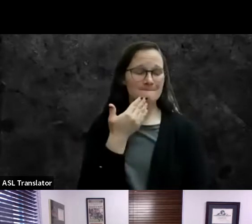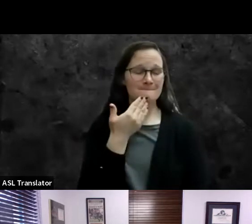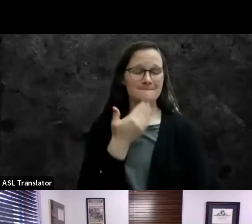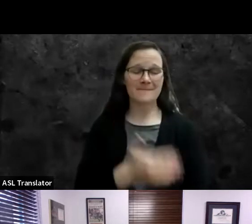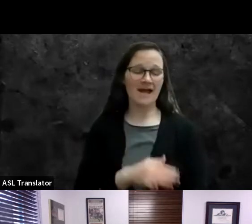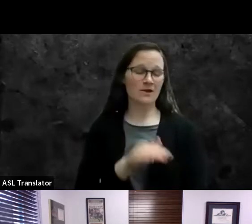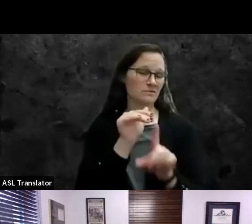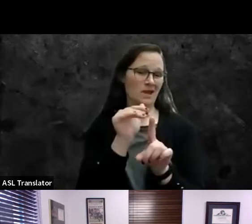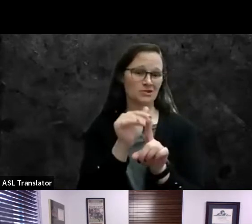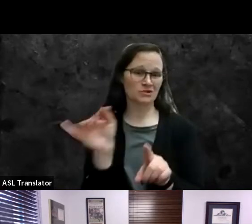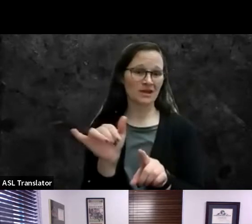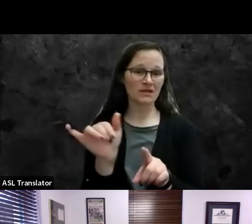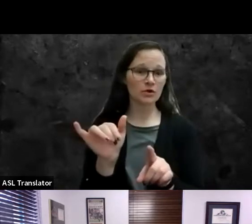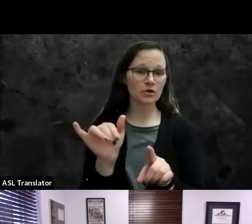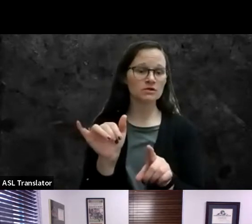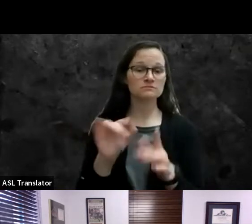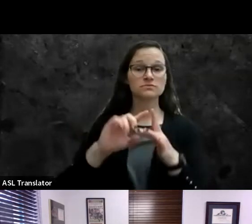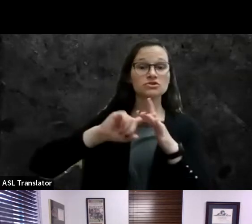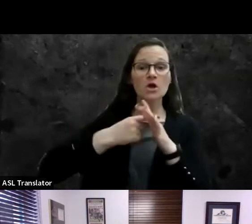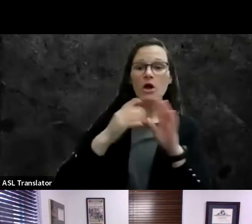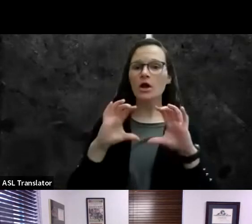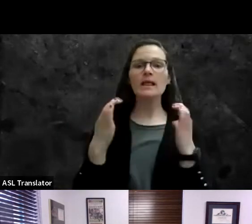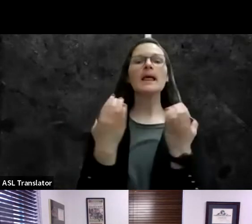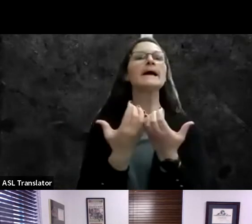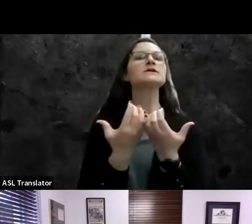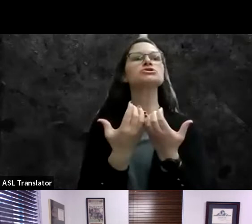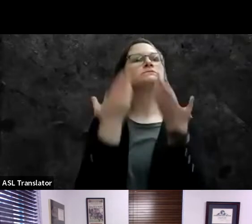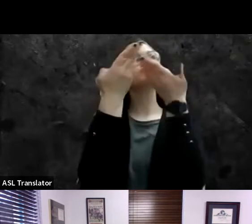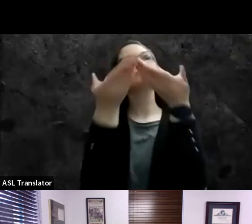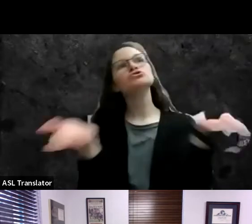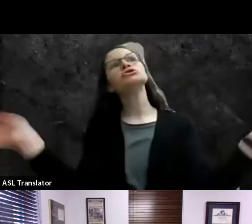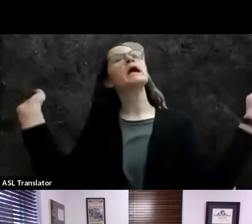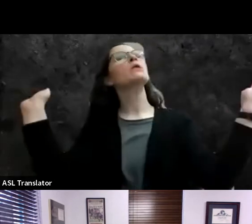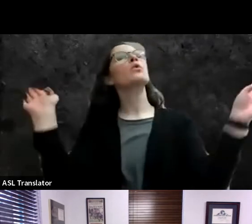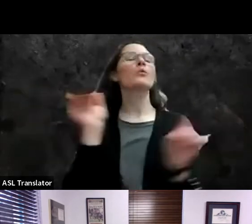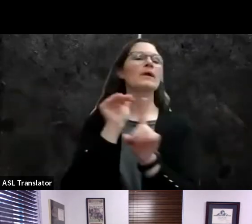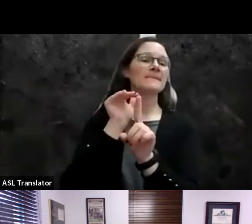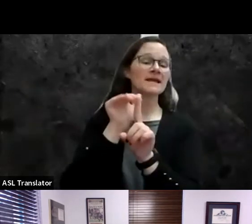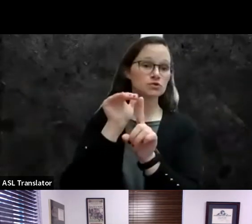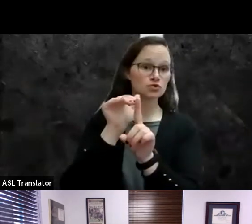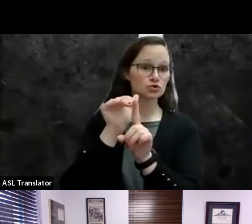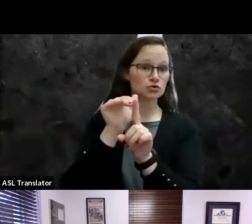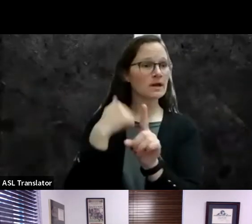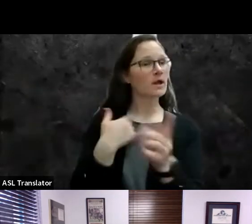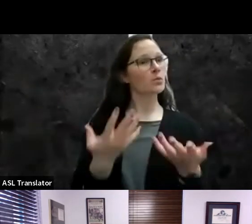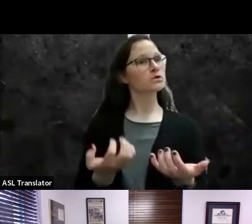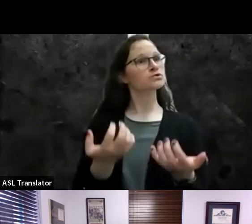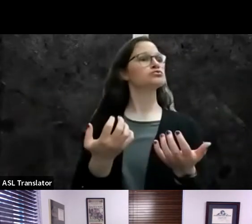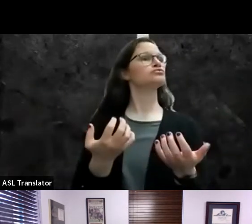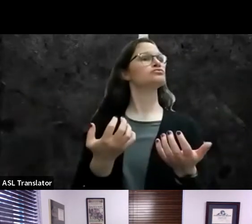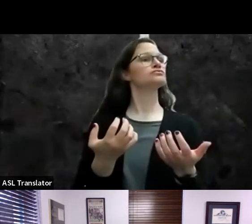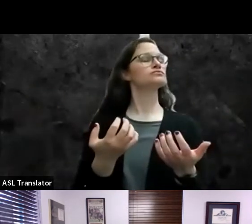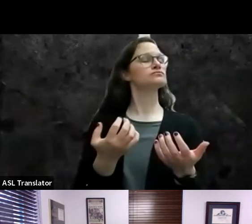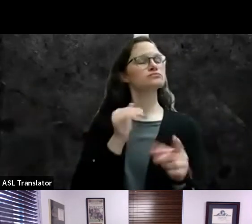class as you're all getting settled in to just a general reminder to say, hey, I just want to remind you all to properly wear your